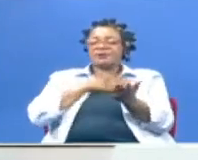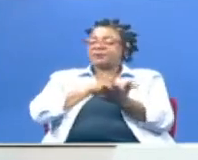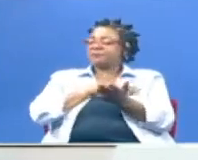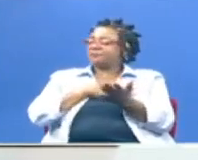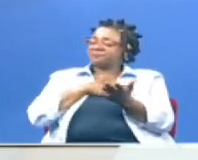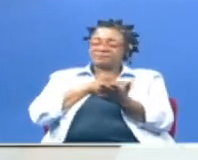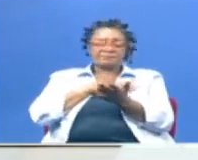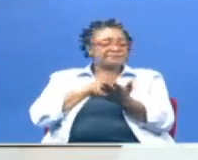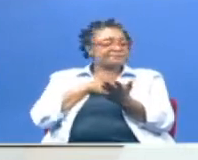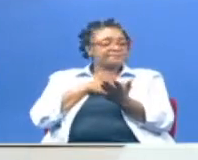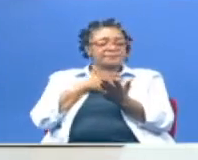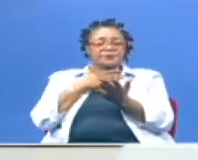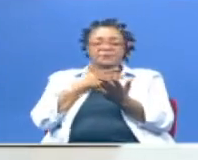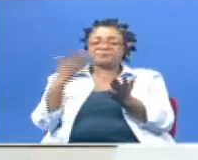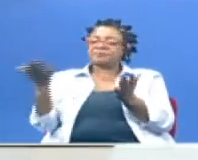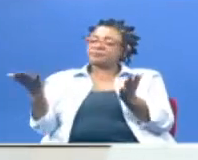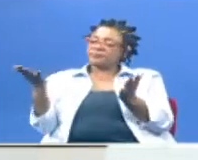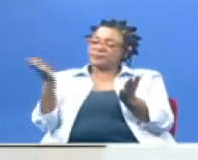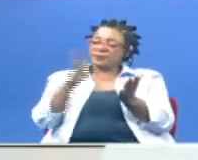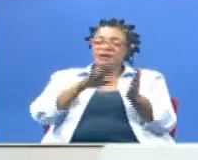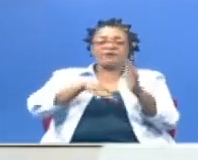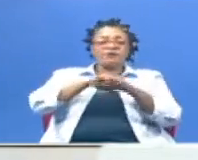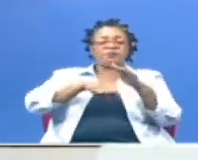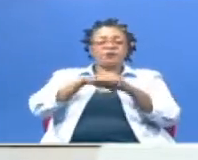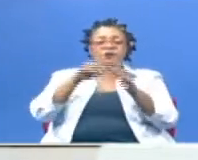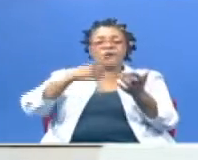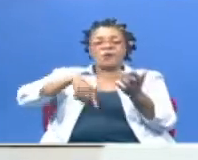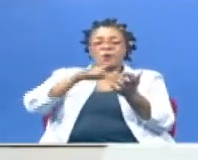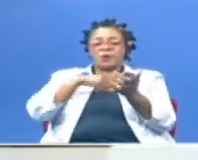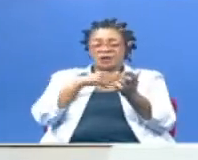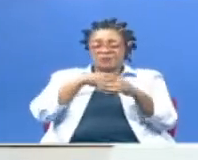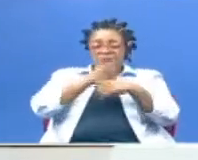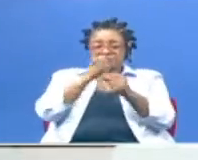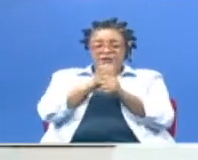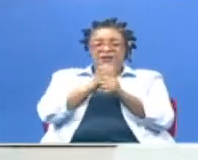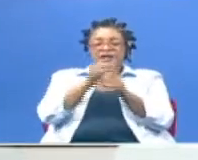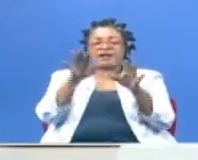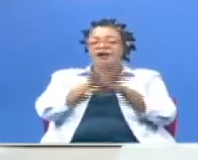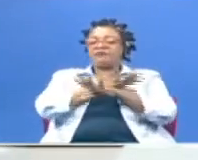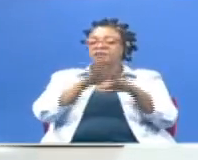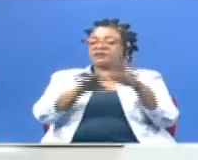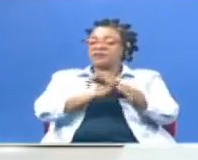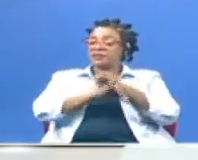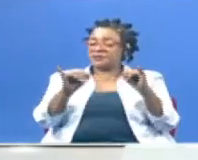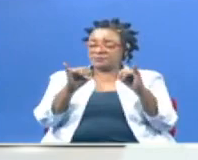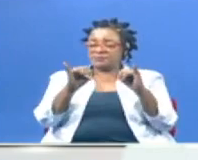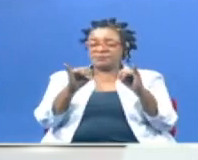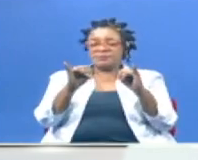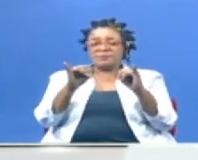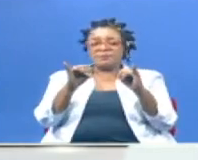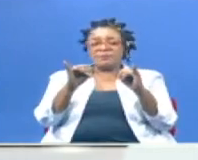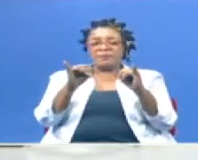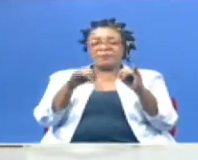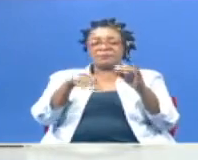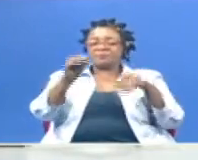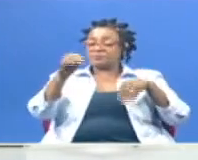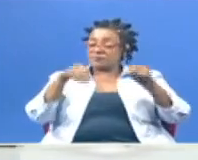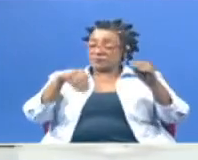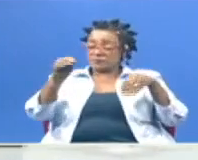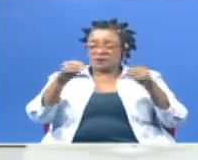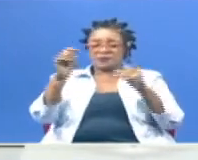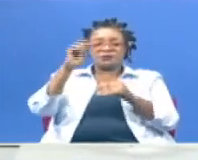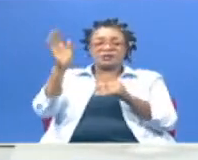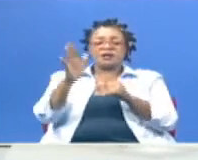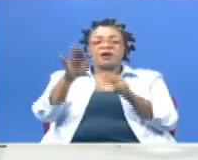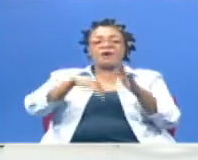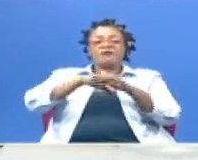to football. We are cleaning up this house. We are putting our house in order. And Kenyan